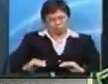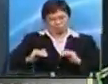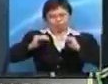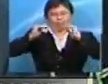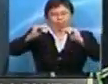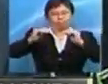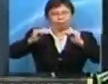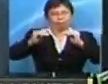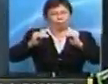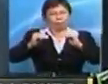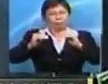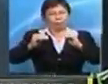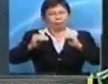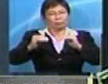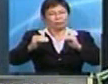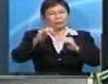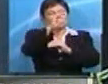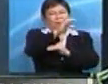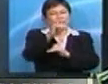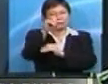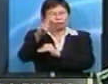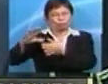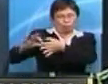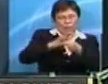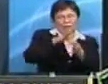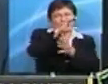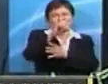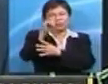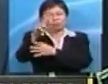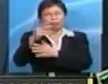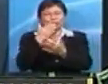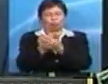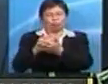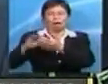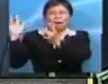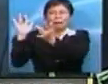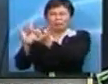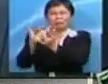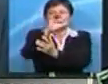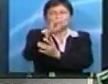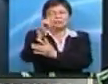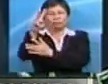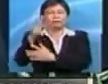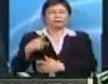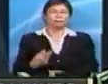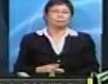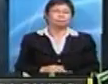phase. And you, James, and CCTV is fully aware how committed I am to engaging them.